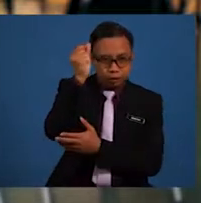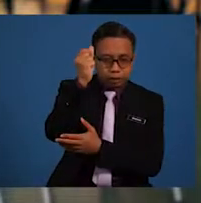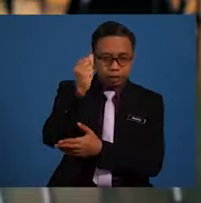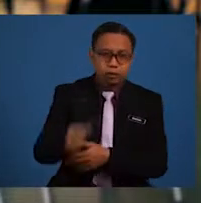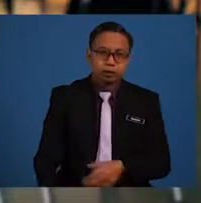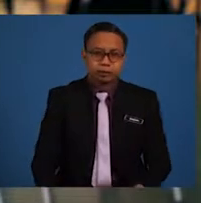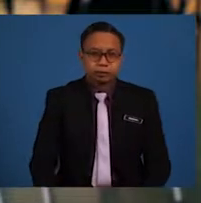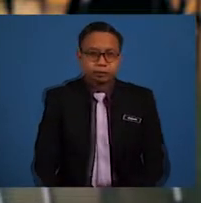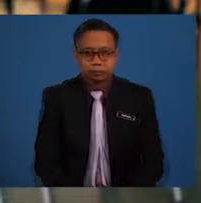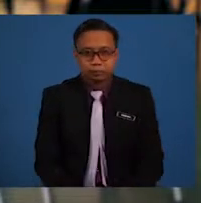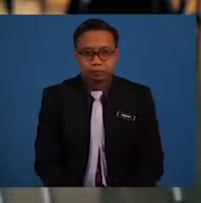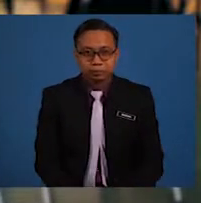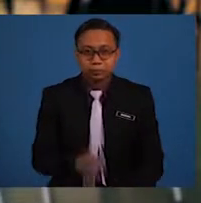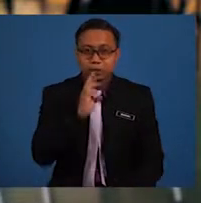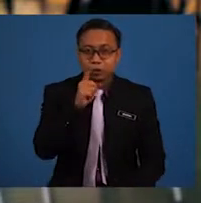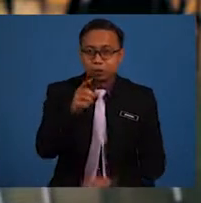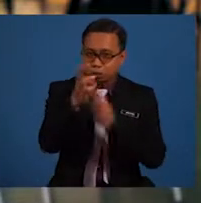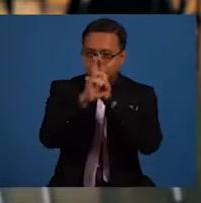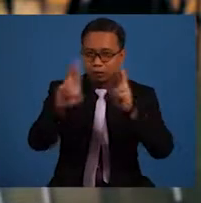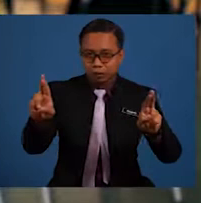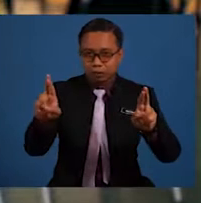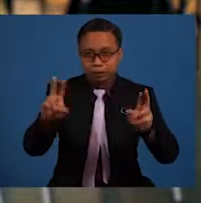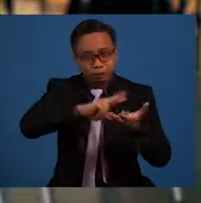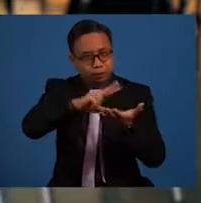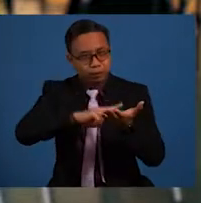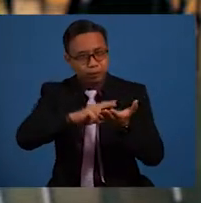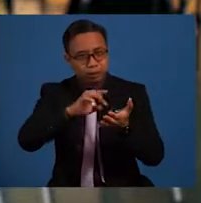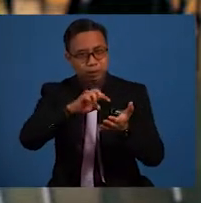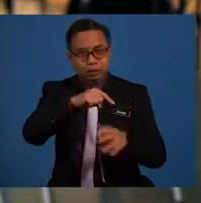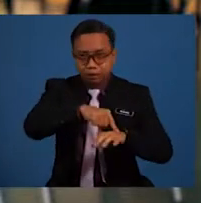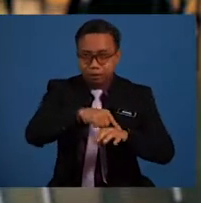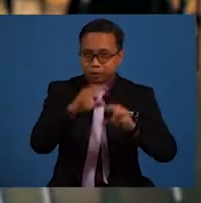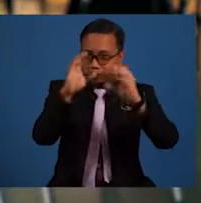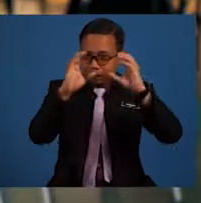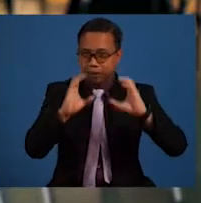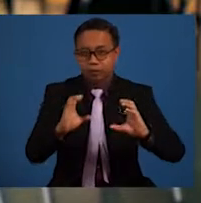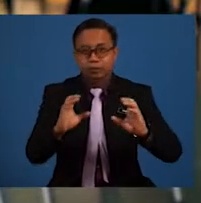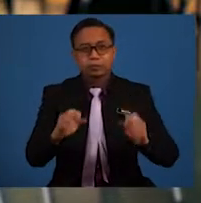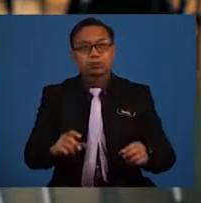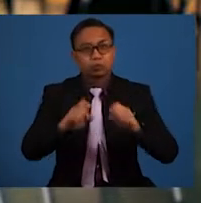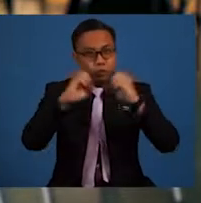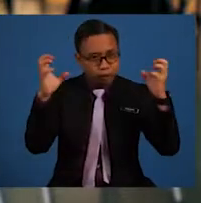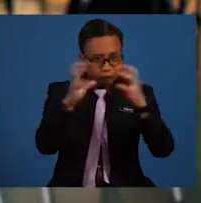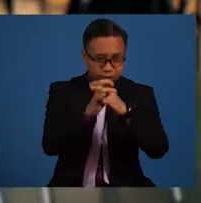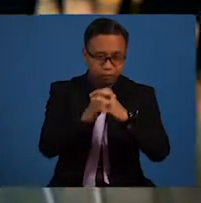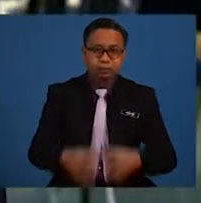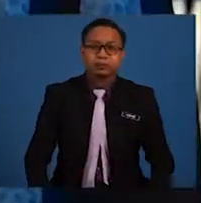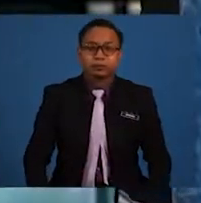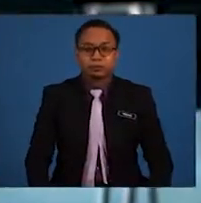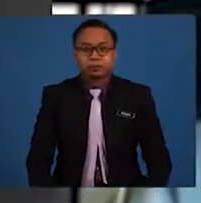migration. Are you ready to read this paragraph together? Shall we?